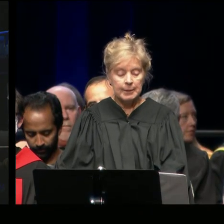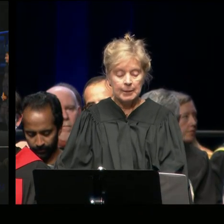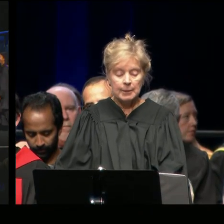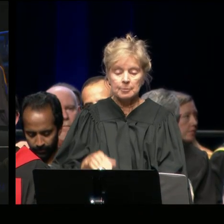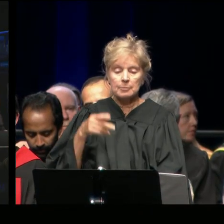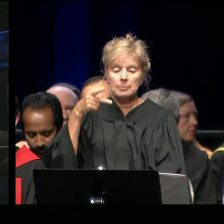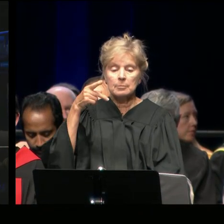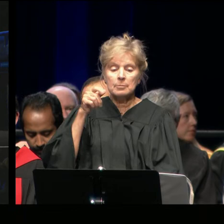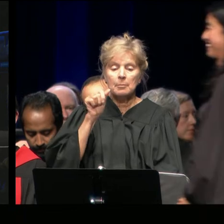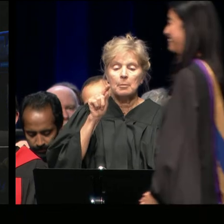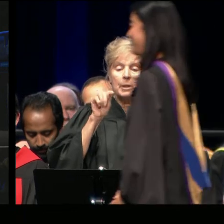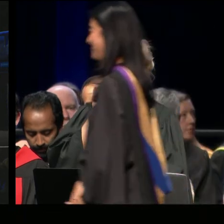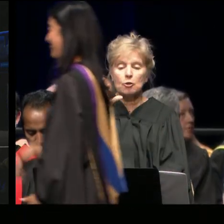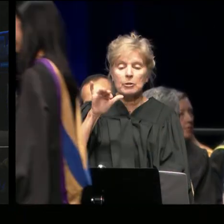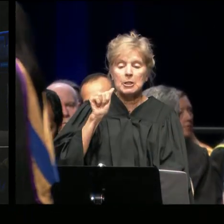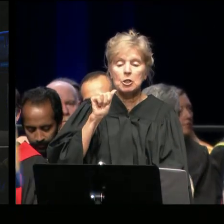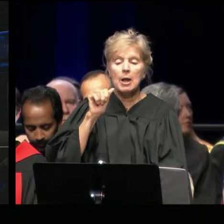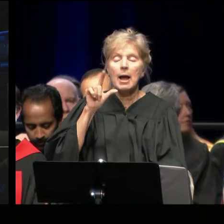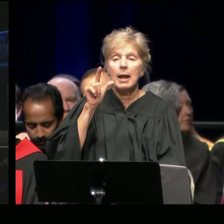Patricia Lara.